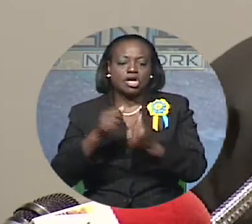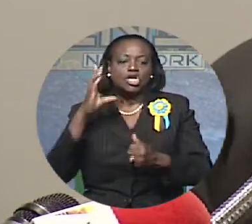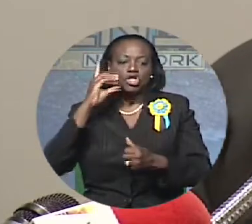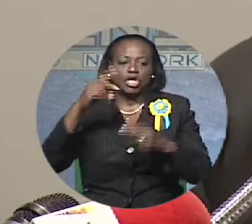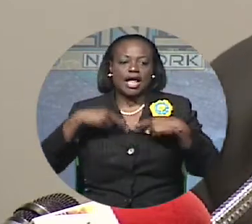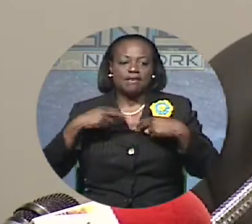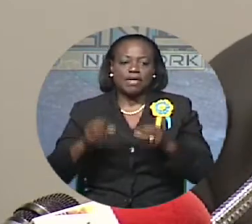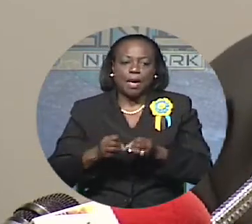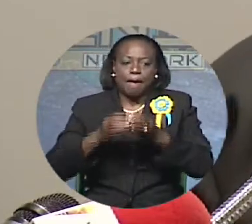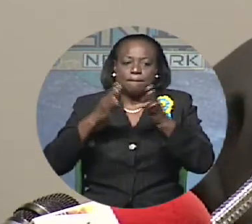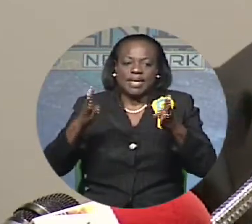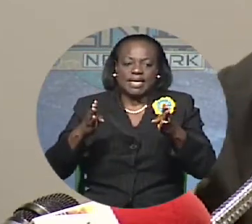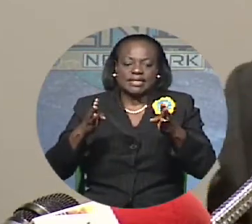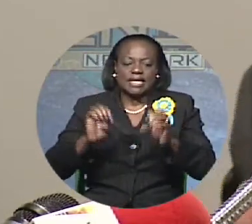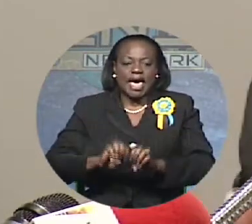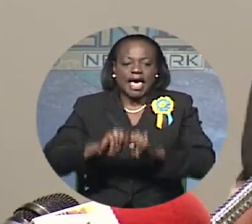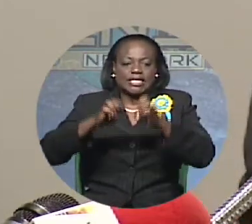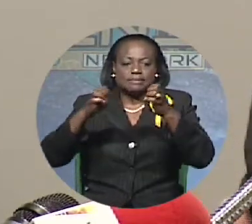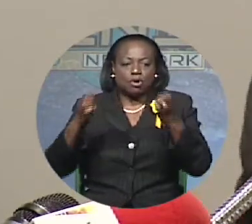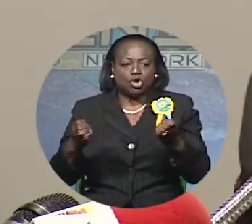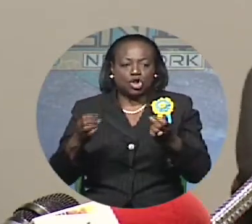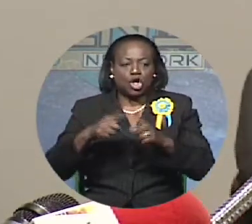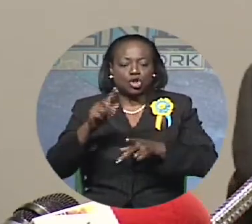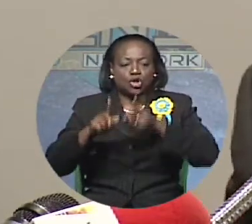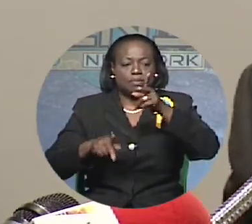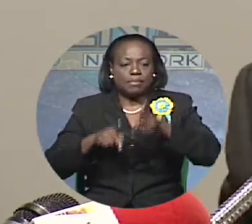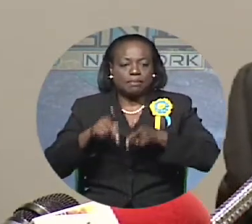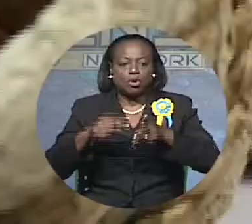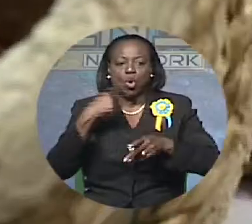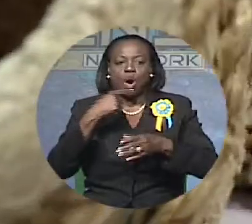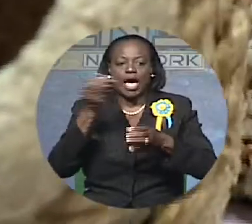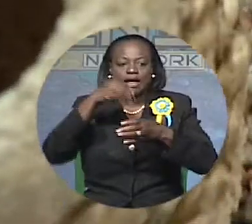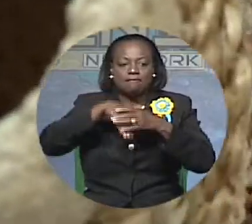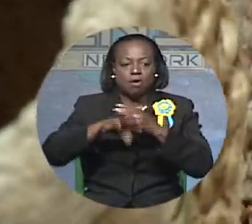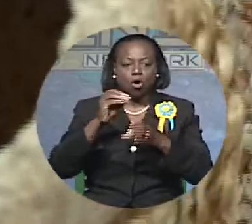exposure to people who are involved in it.